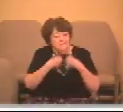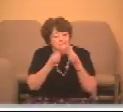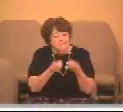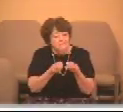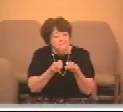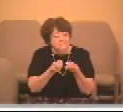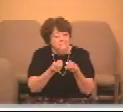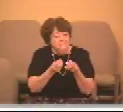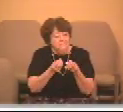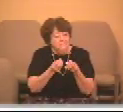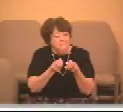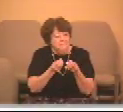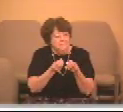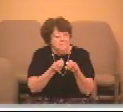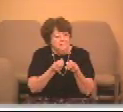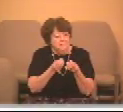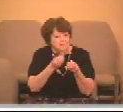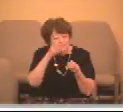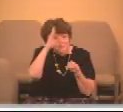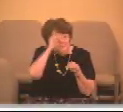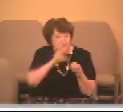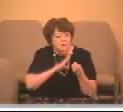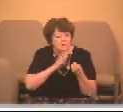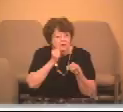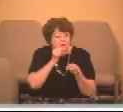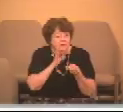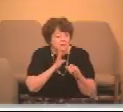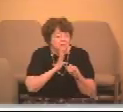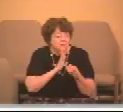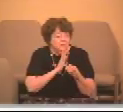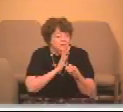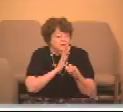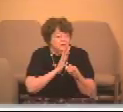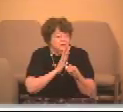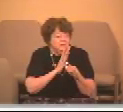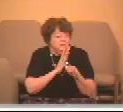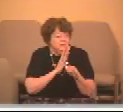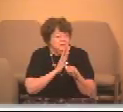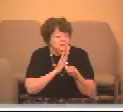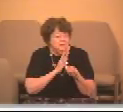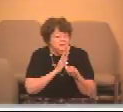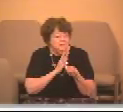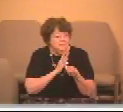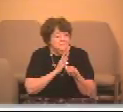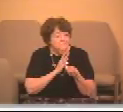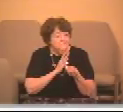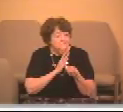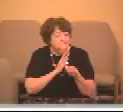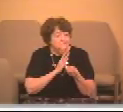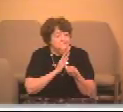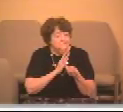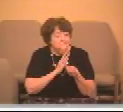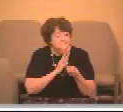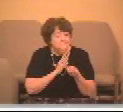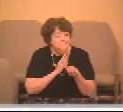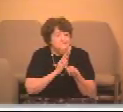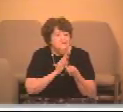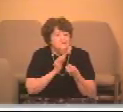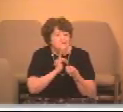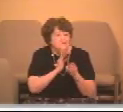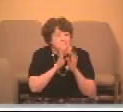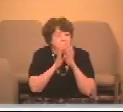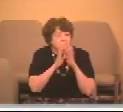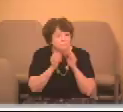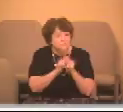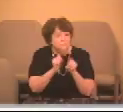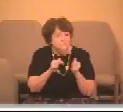of premarital counseling before the wedding occurs. So I've been working with some of these couples that are